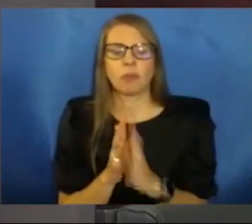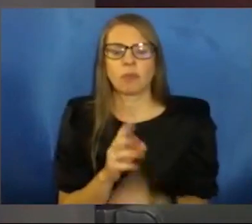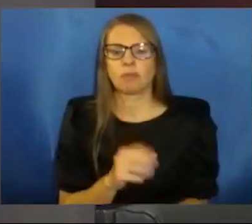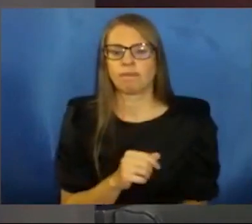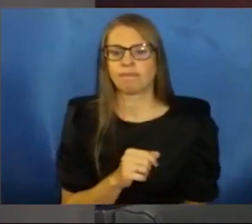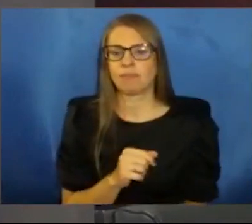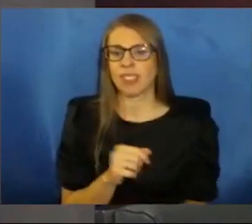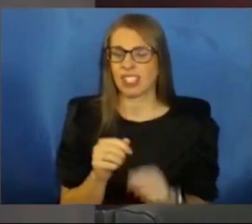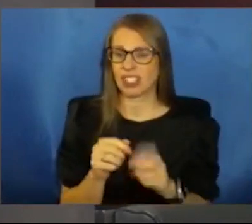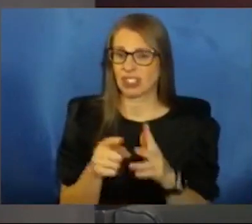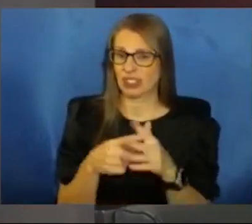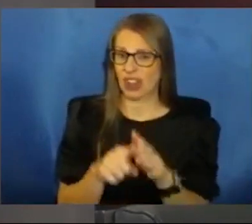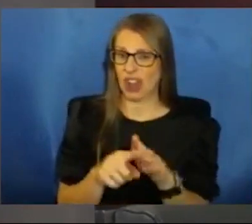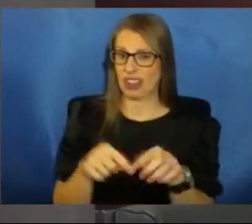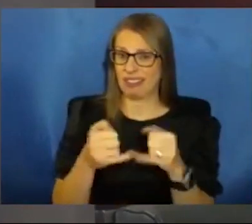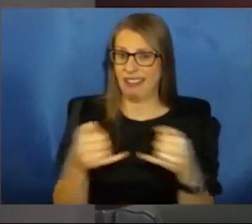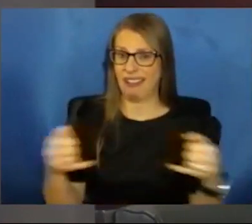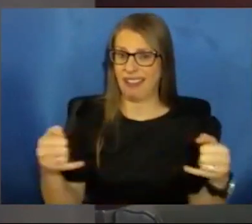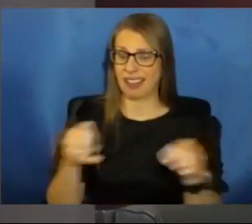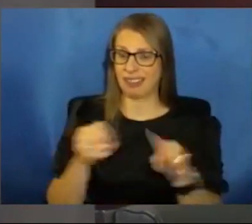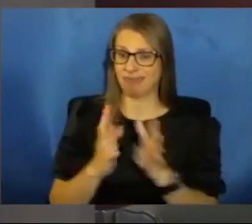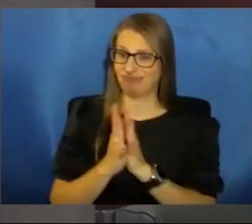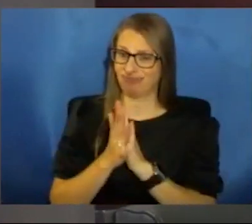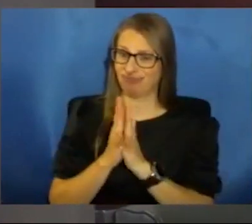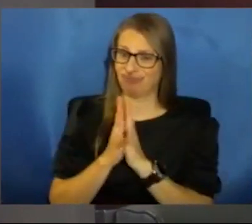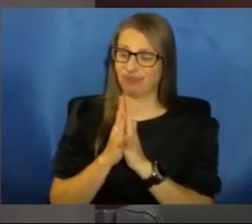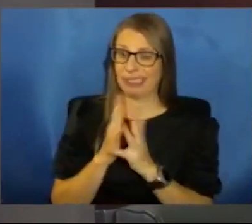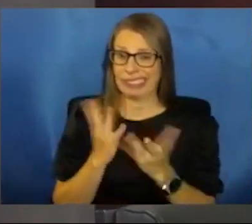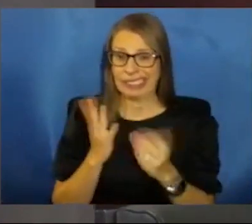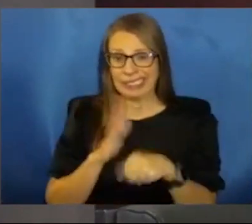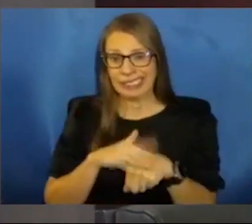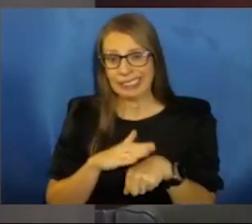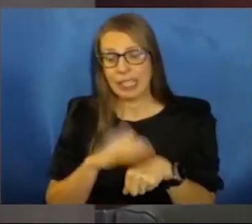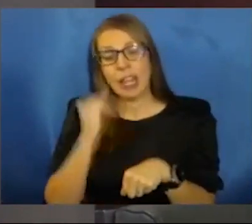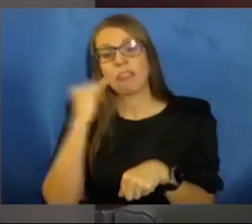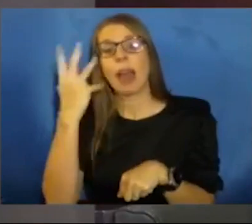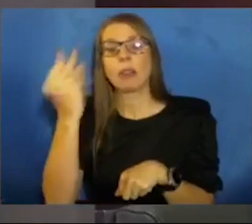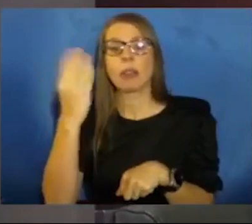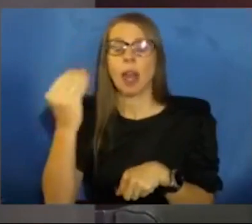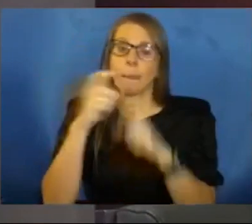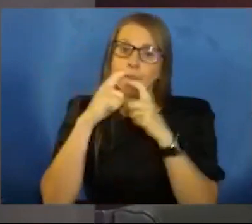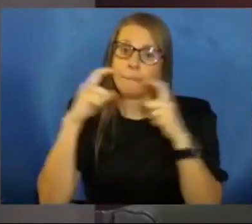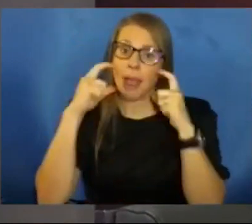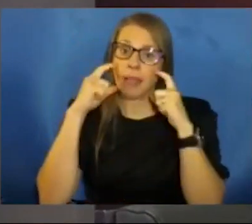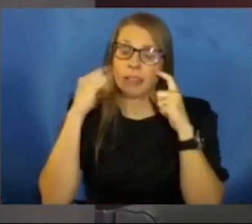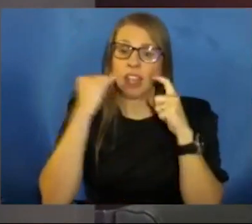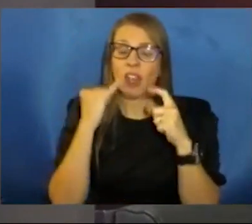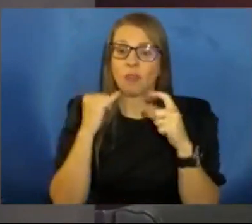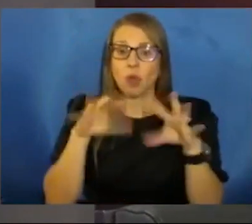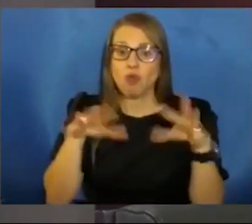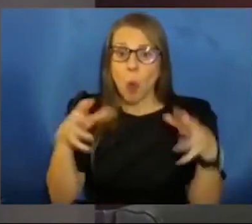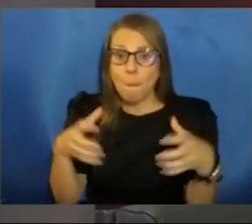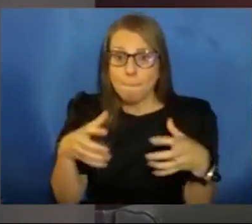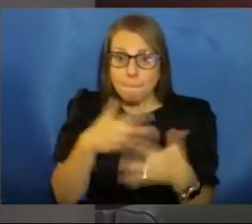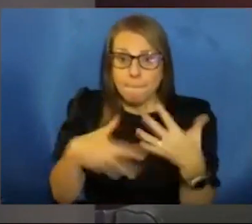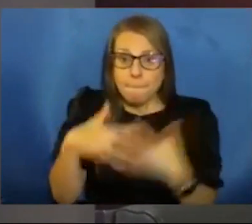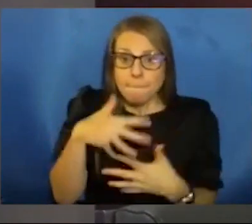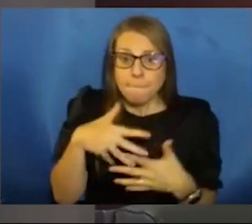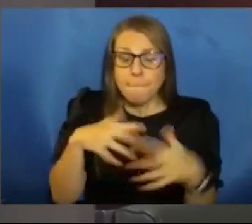space. Probably the bigger risks, even though that's outdoors, come when you're congregated, either